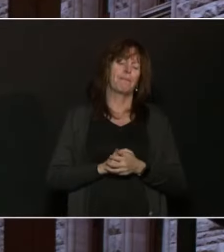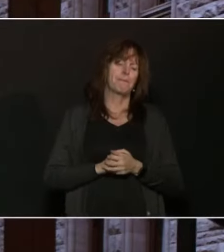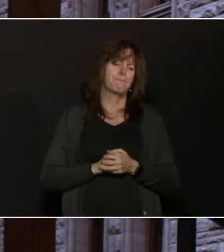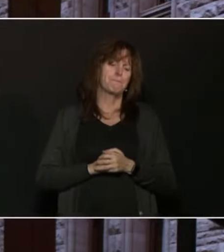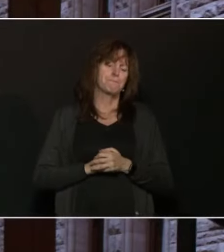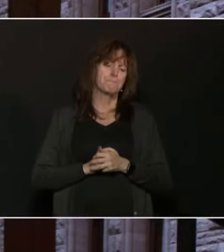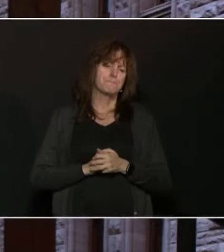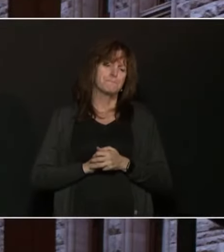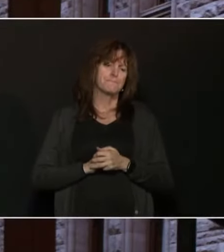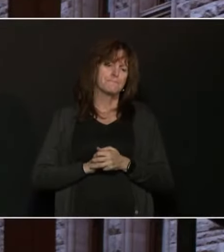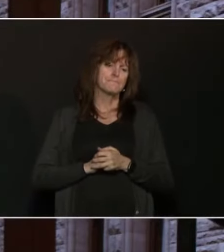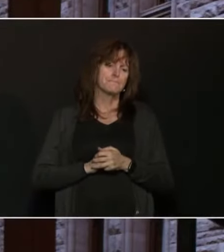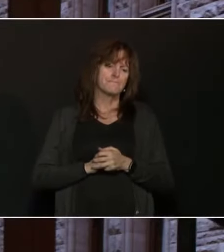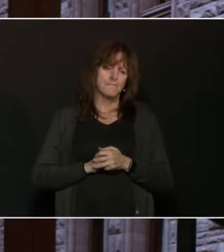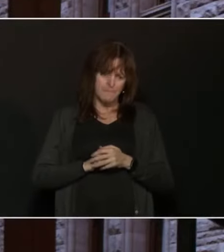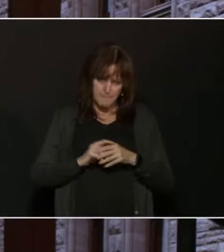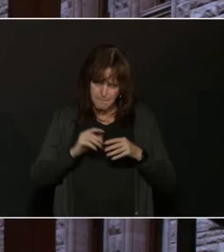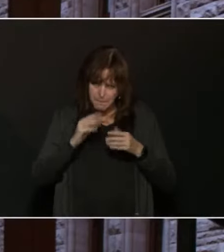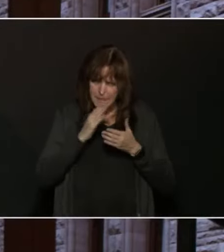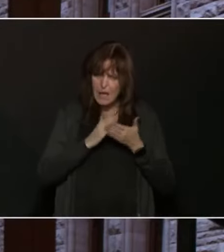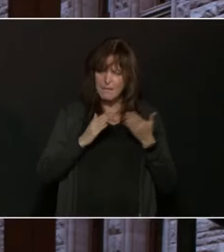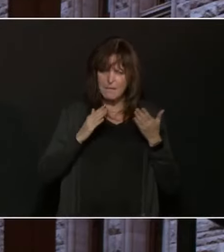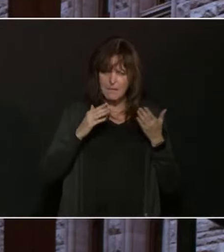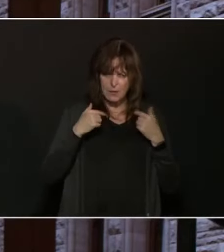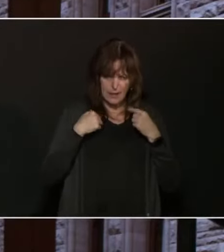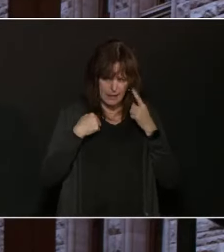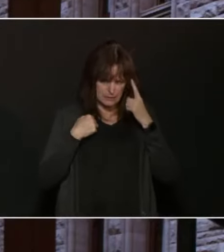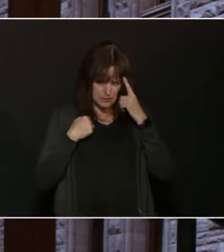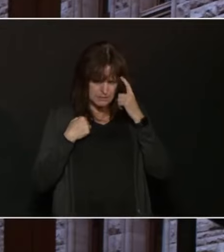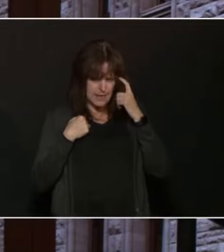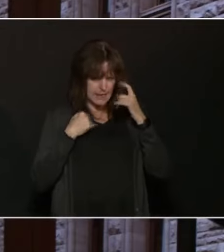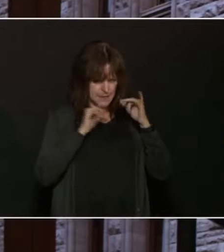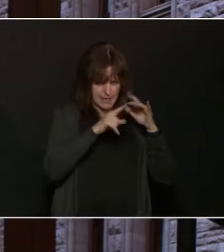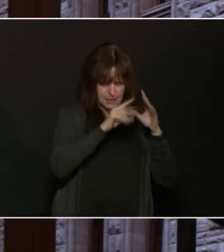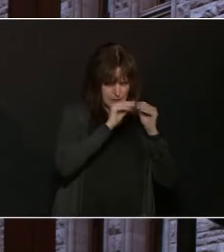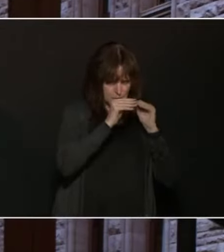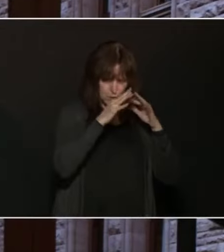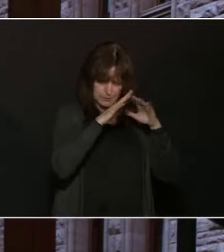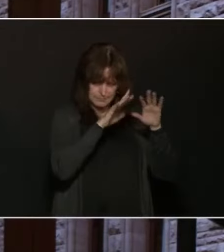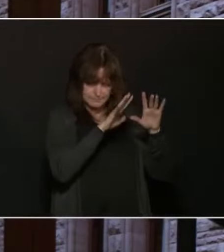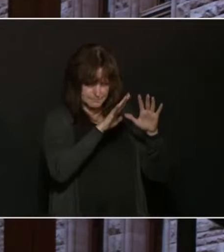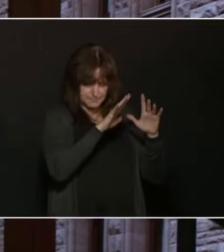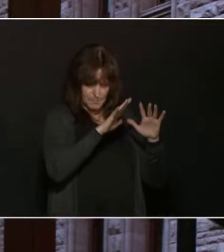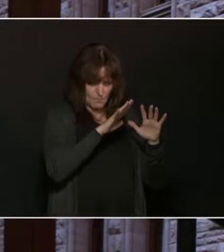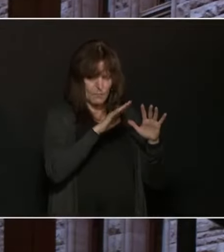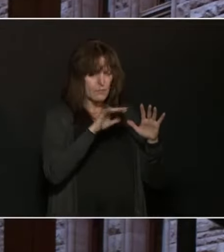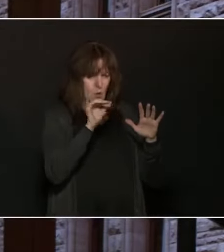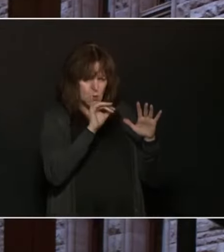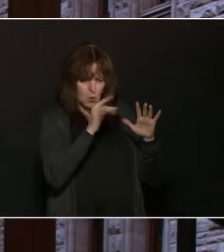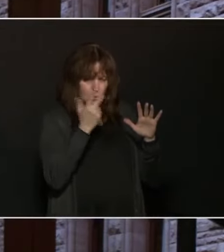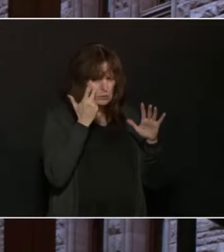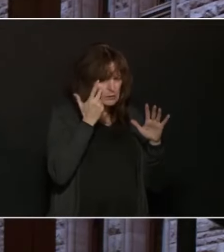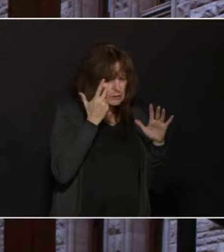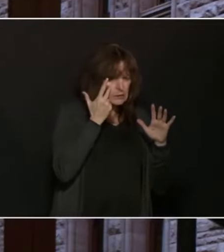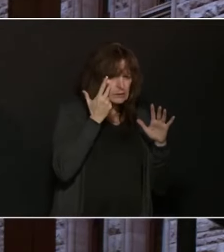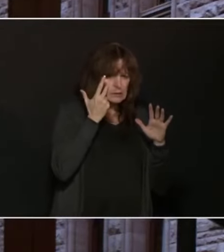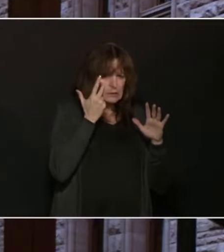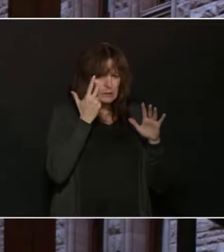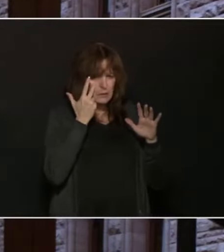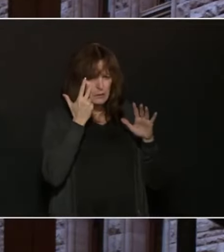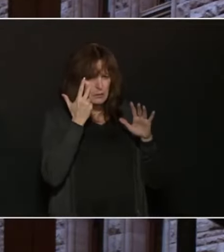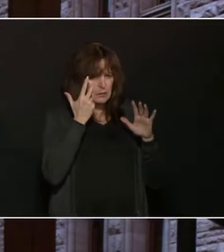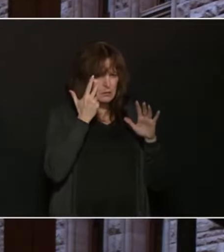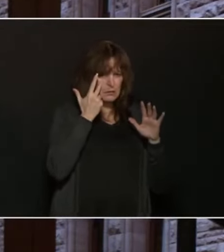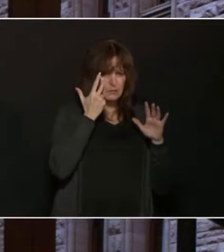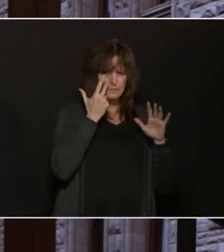that are suspected, and we're continuing to update that list. And we're also doing a point prevalence study, looking at a certain day in January and testing all